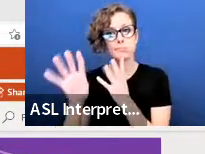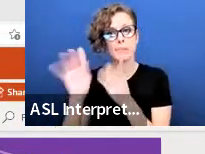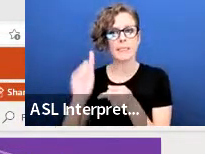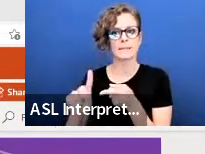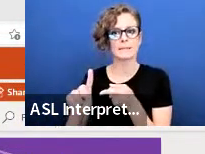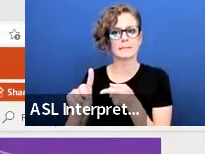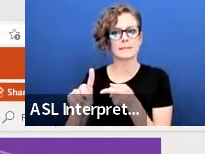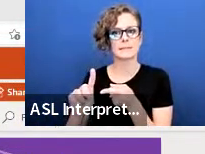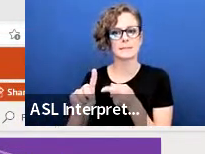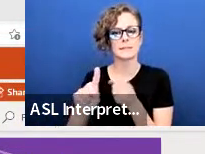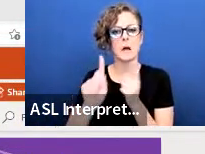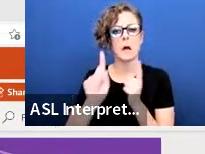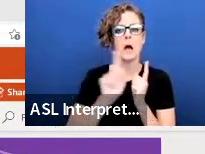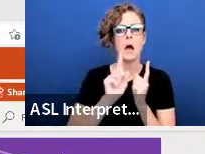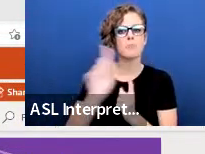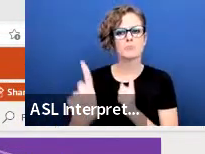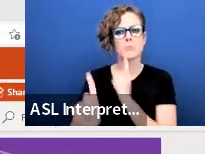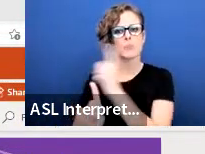those clinics.